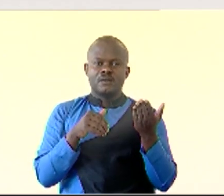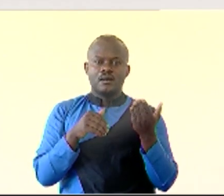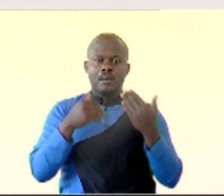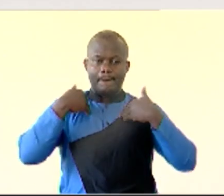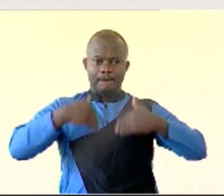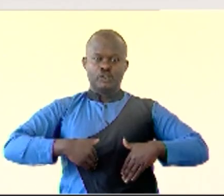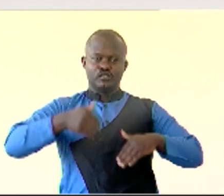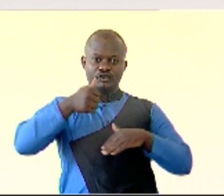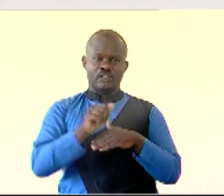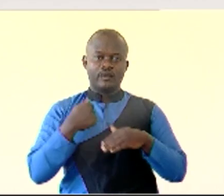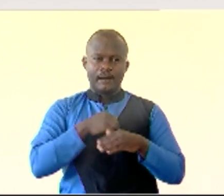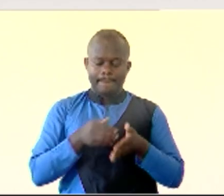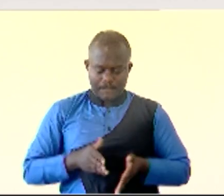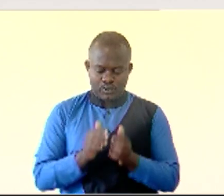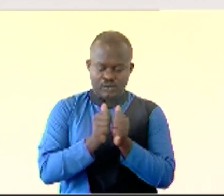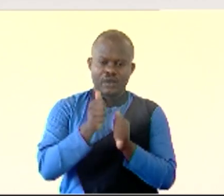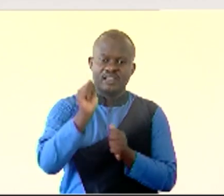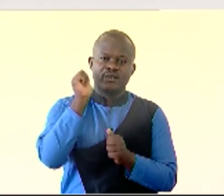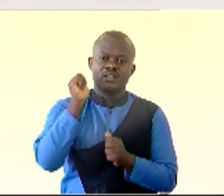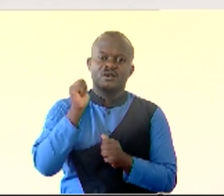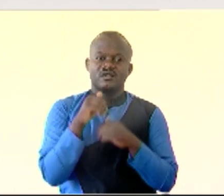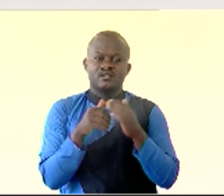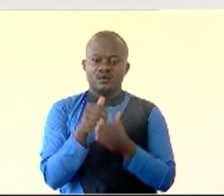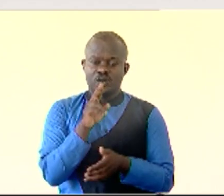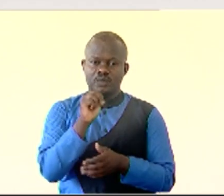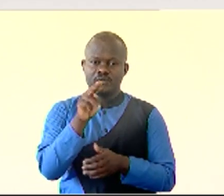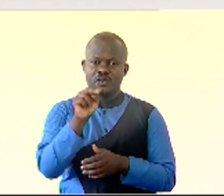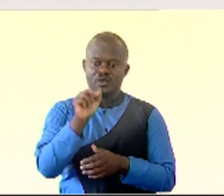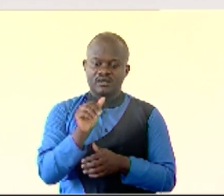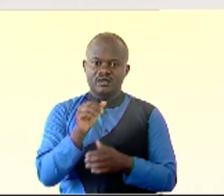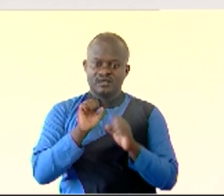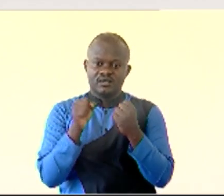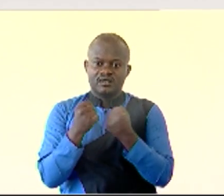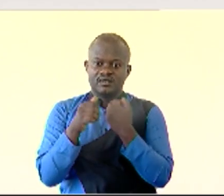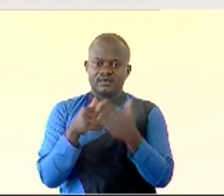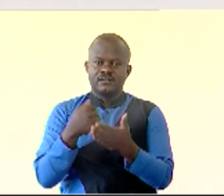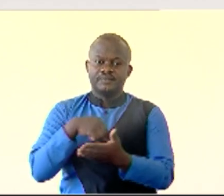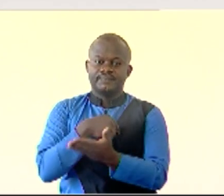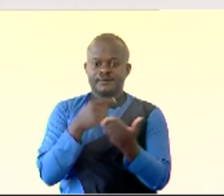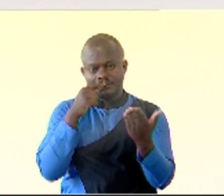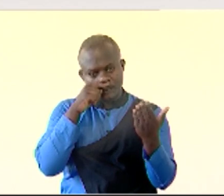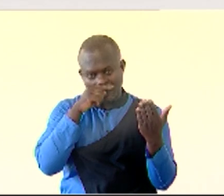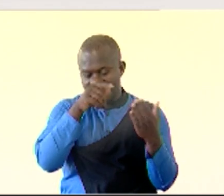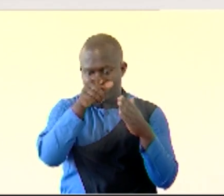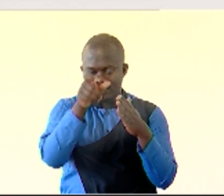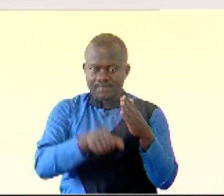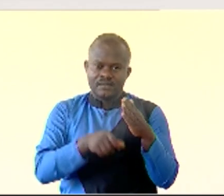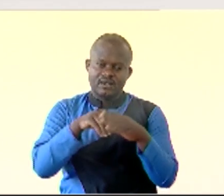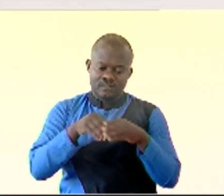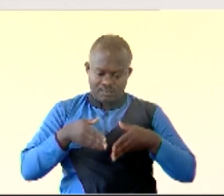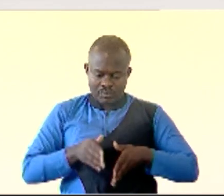born with. So the immune system, the natural immune system, that is a type of immune system that a person is born